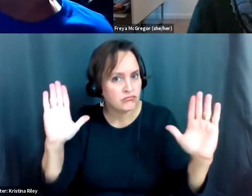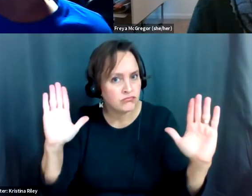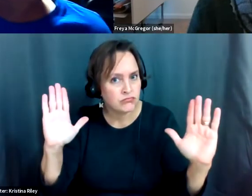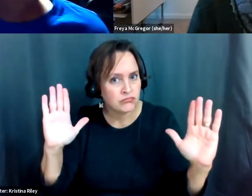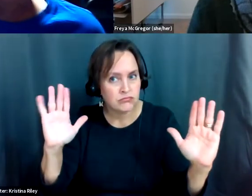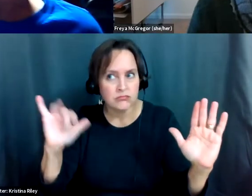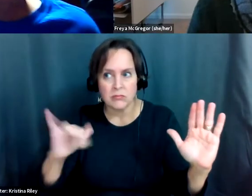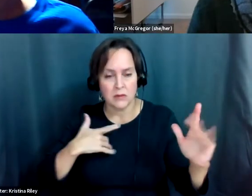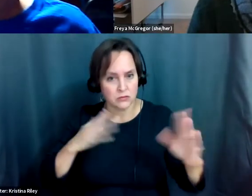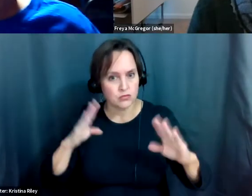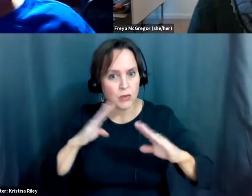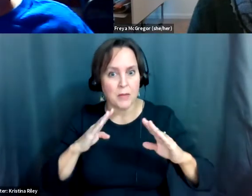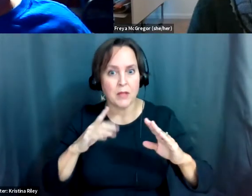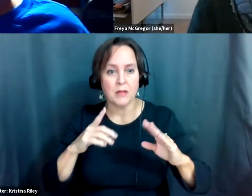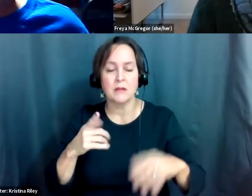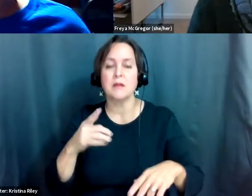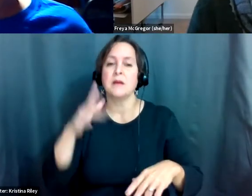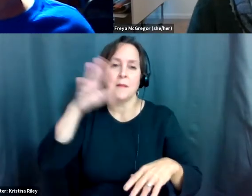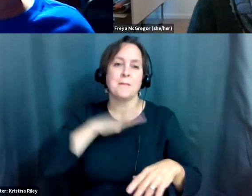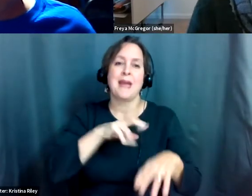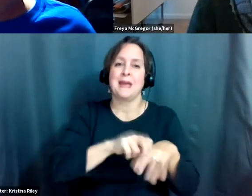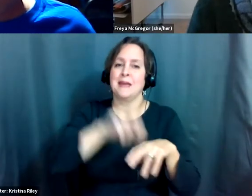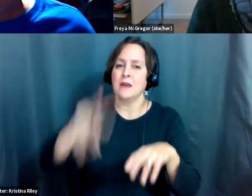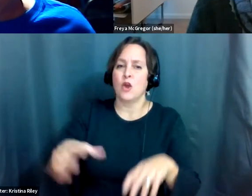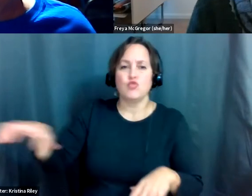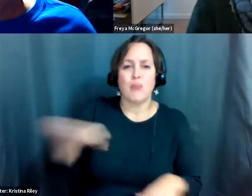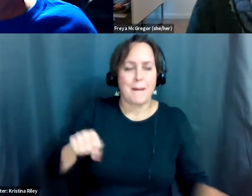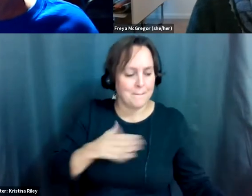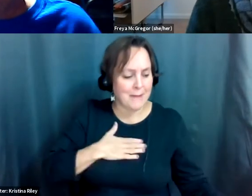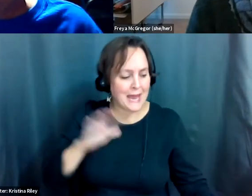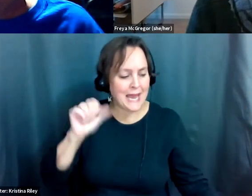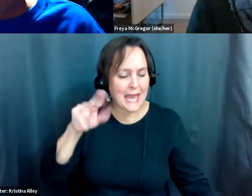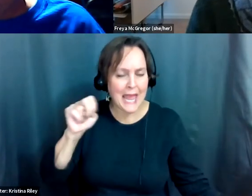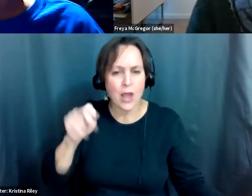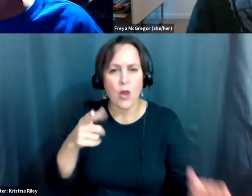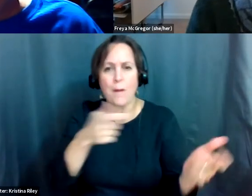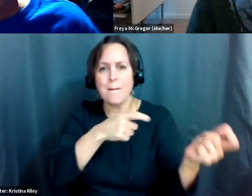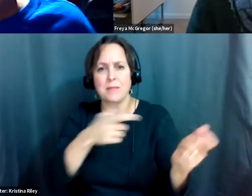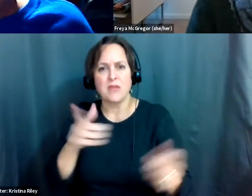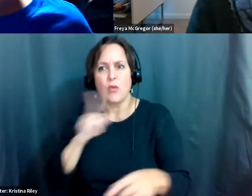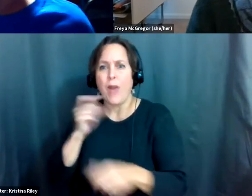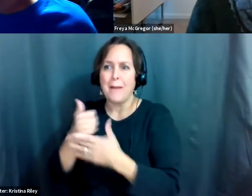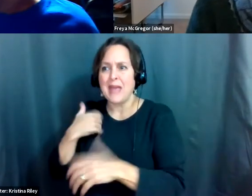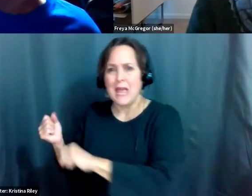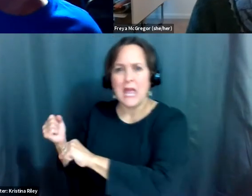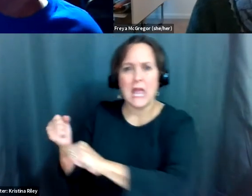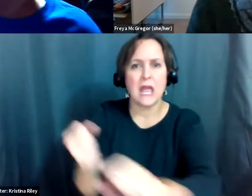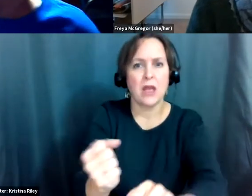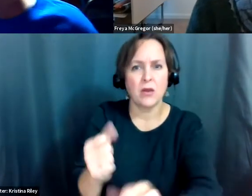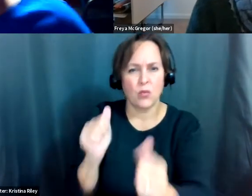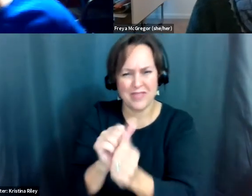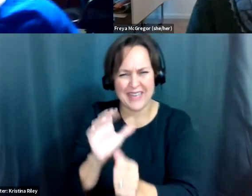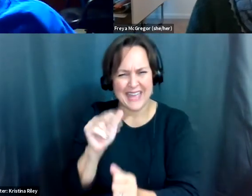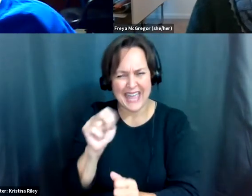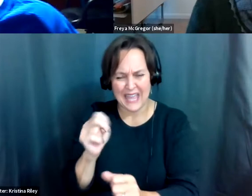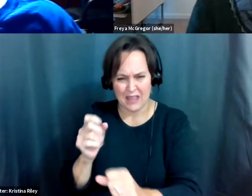trouble, he got out of his car and came and grabbed my cane by the tip and pulled me to the steps with it. That was not an ideal way